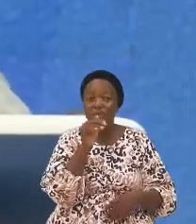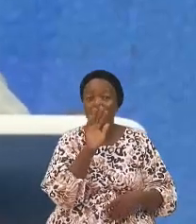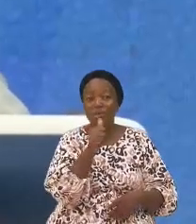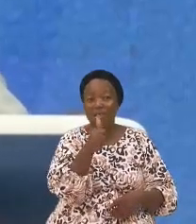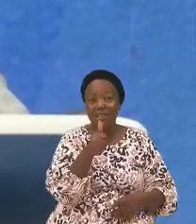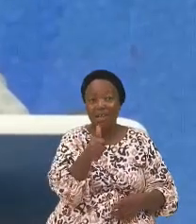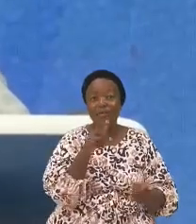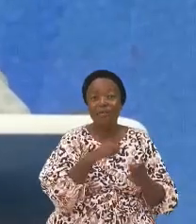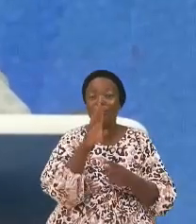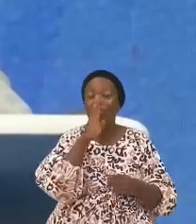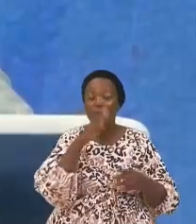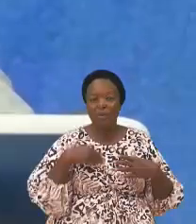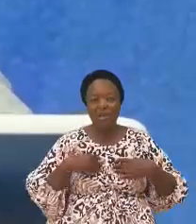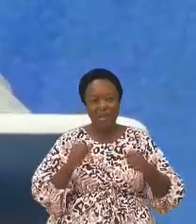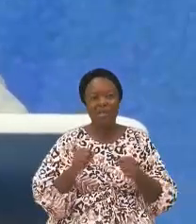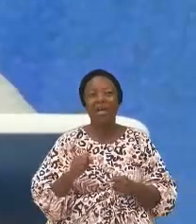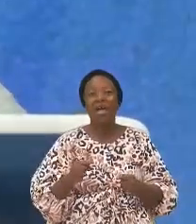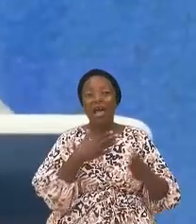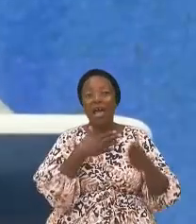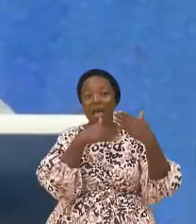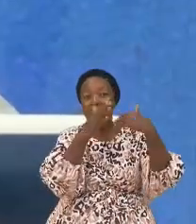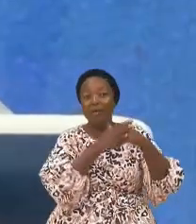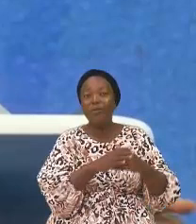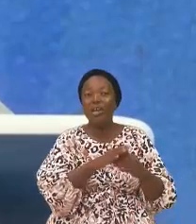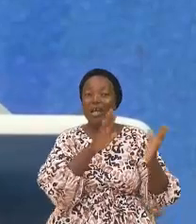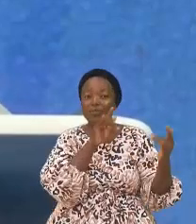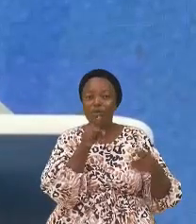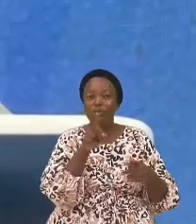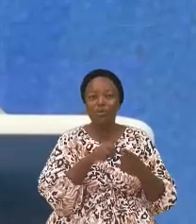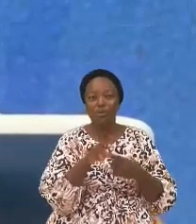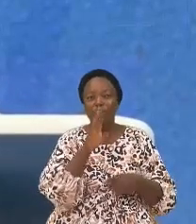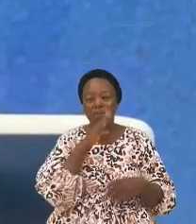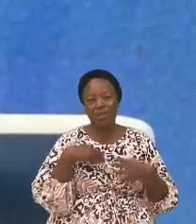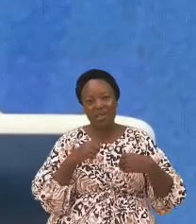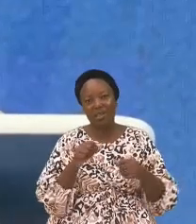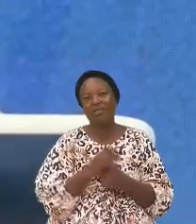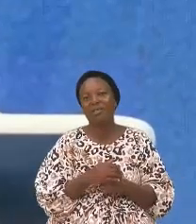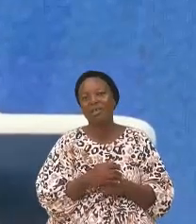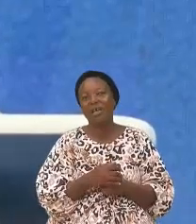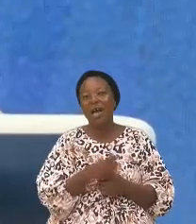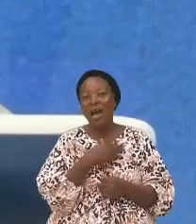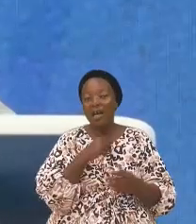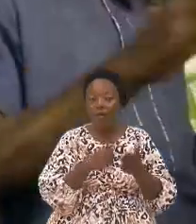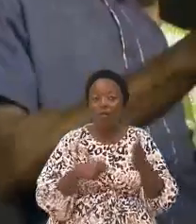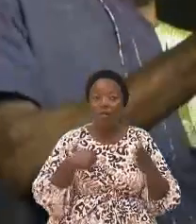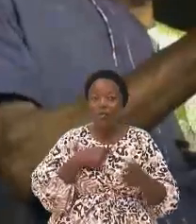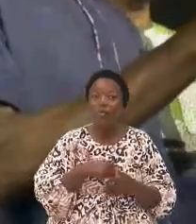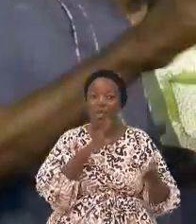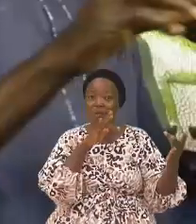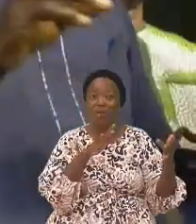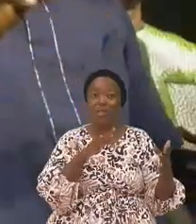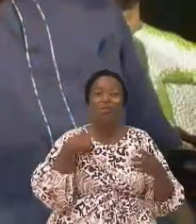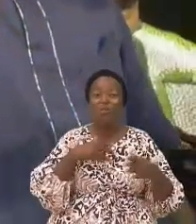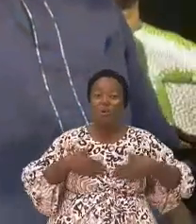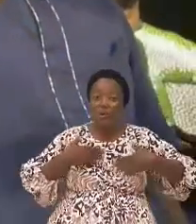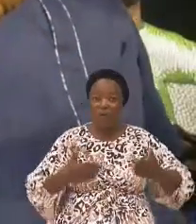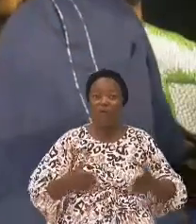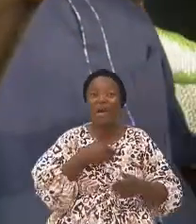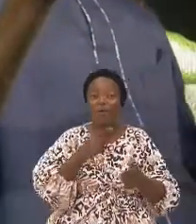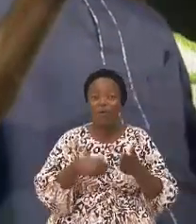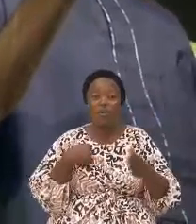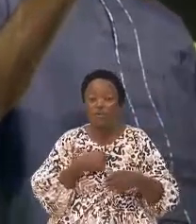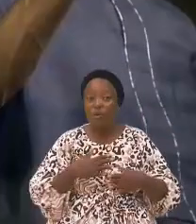You expect yourself to be healed. Heaven expects you to be healed. What